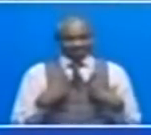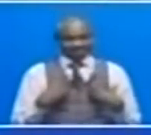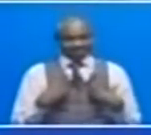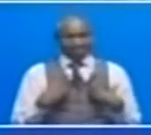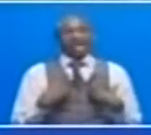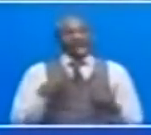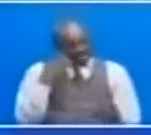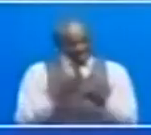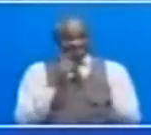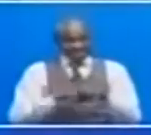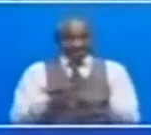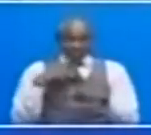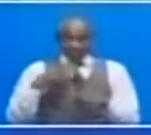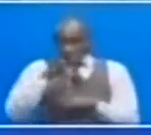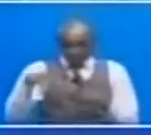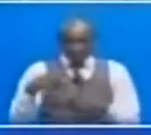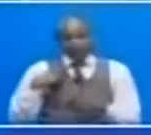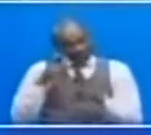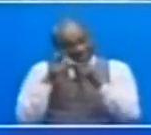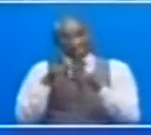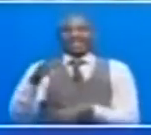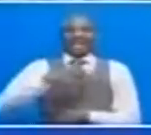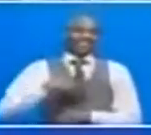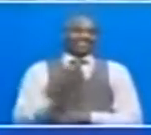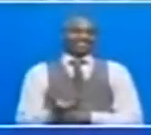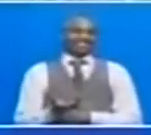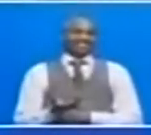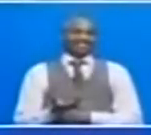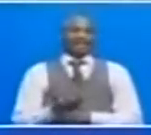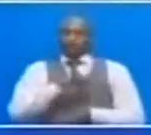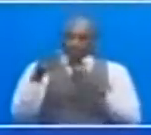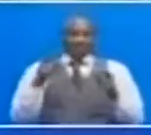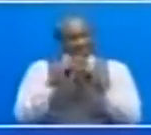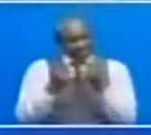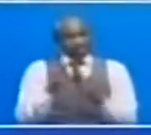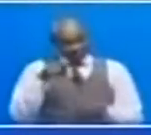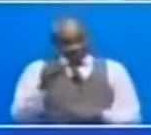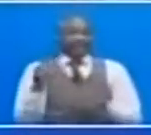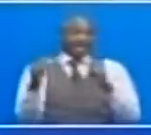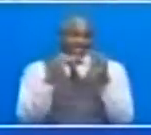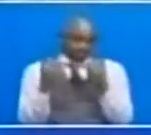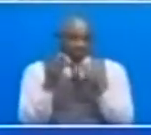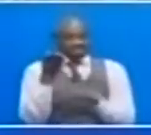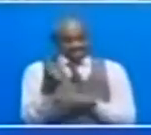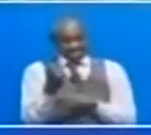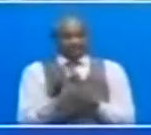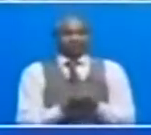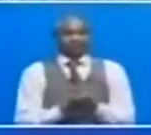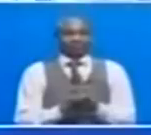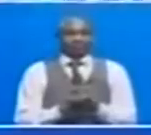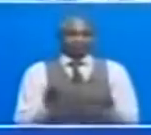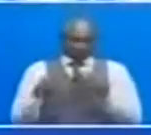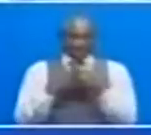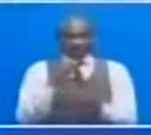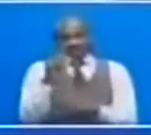a tough time because everybody will be coming for us. But all teams, you can say that are equal. To give a